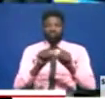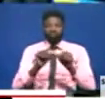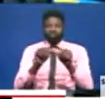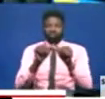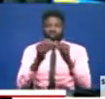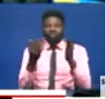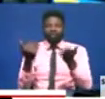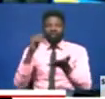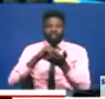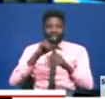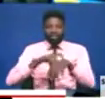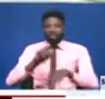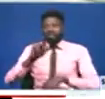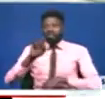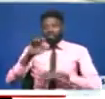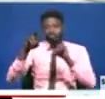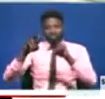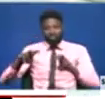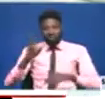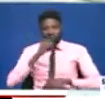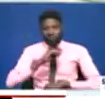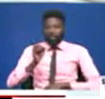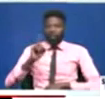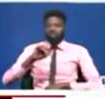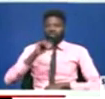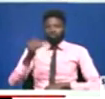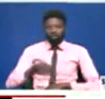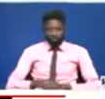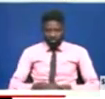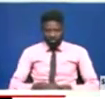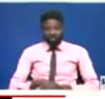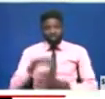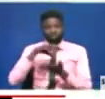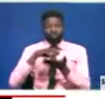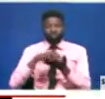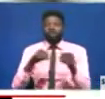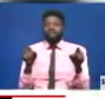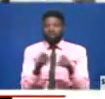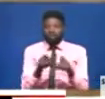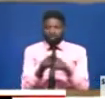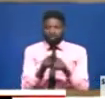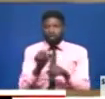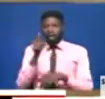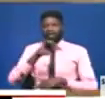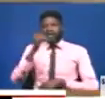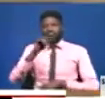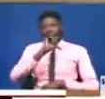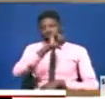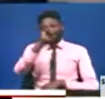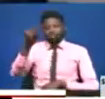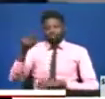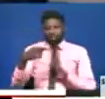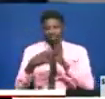spot check by KBC in Nairobi city centre. The situation is replicated in other urban centres such